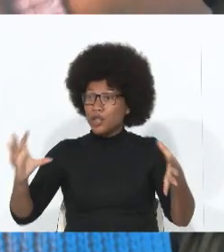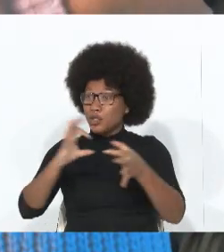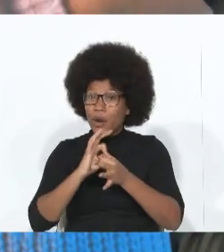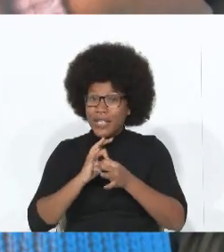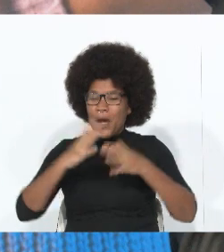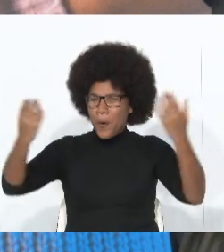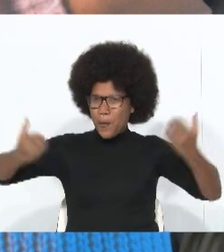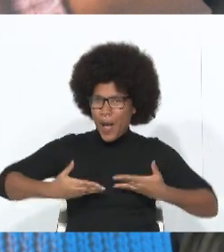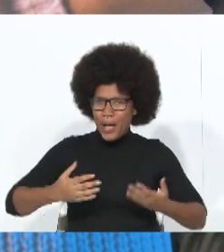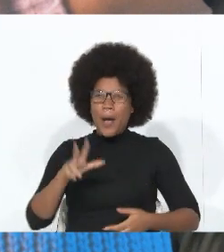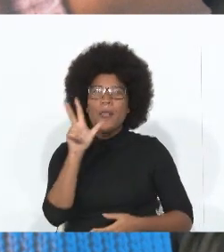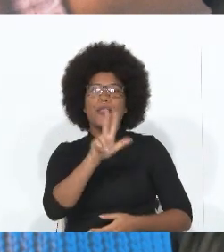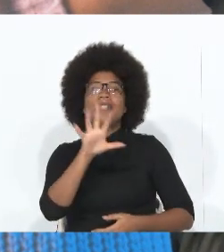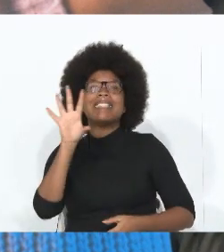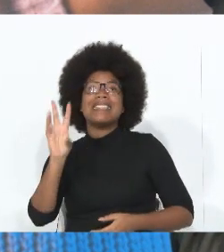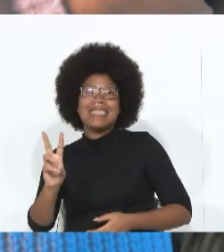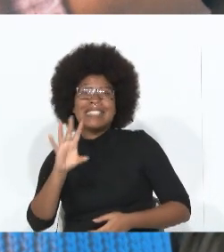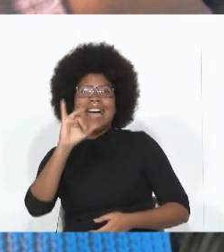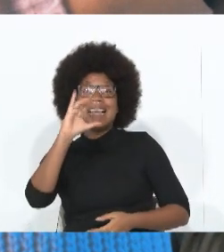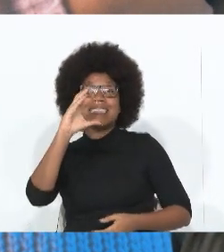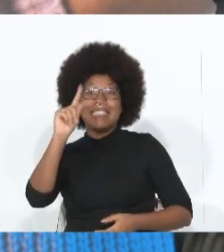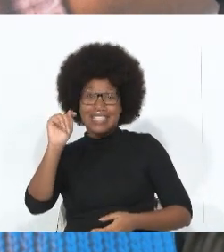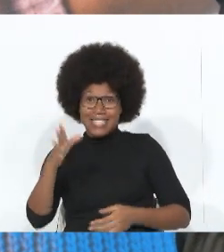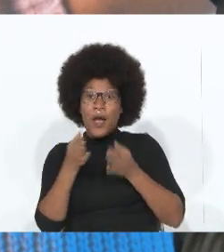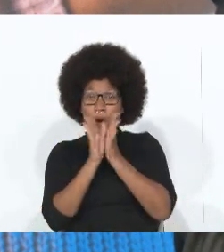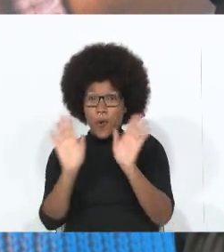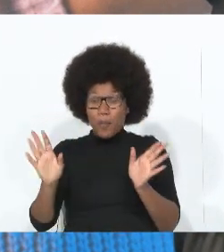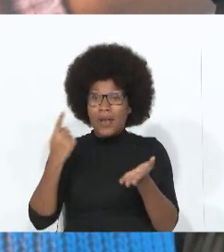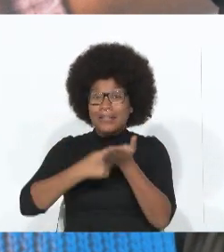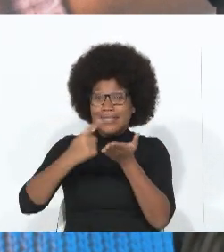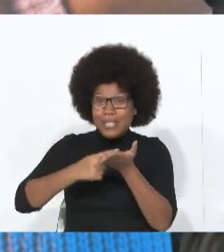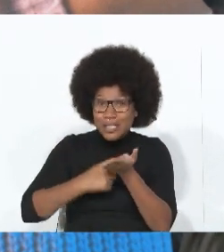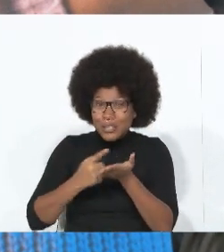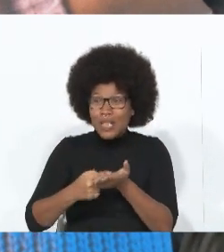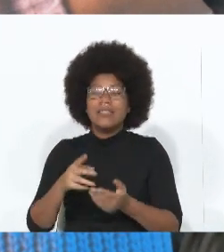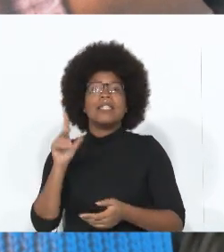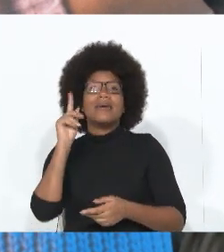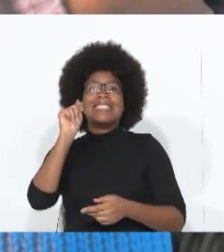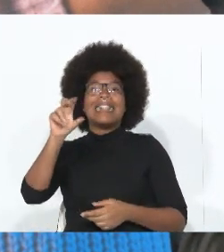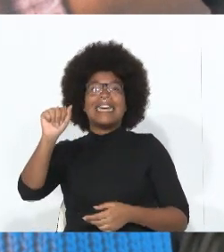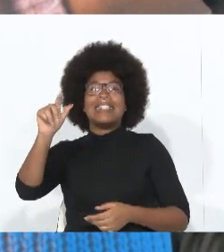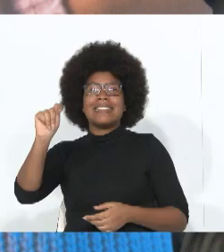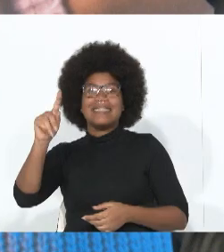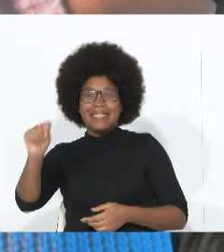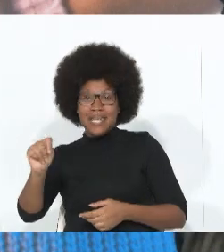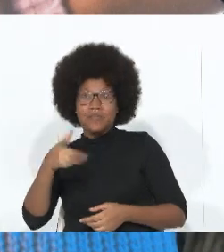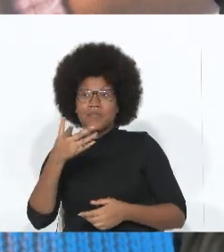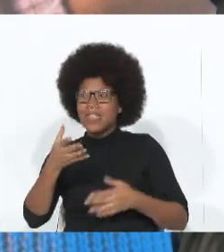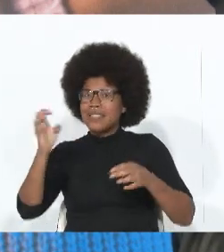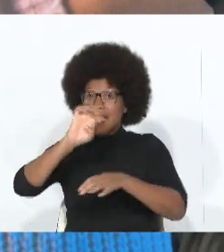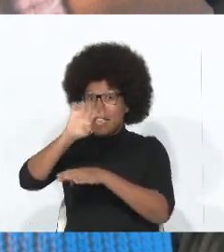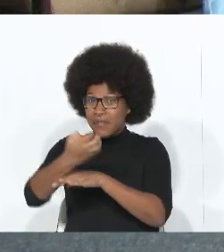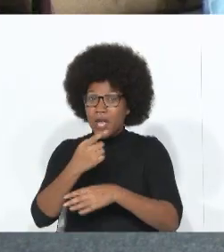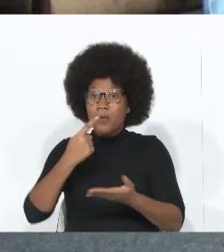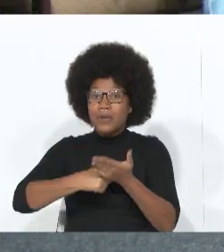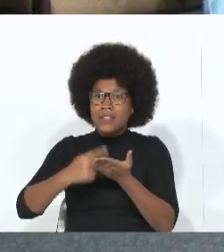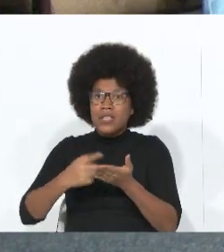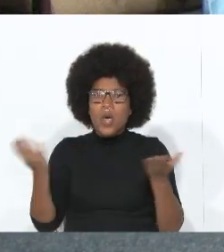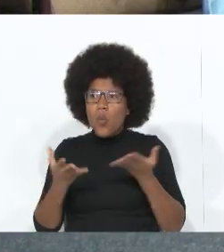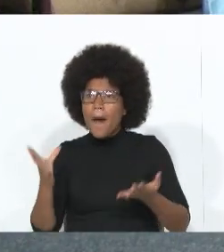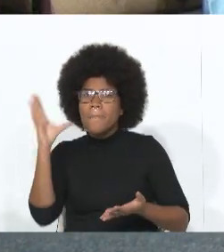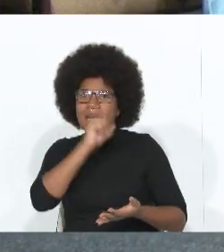the 36th ICT Open Forum, courtesy the Telecommunications Authority of Trinidad and Tobago. This evening we are discussing the missing